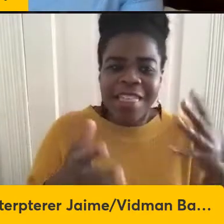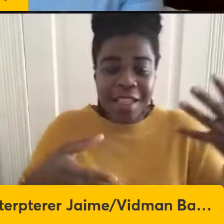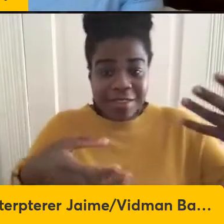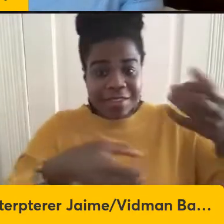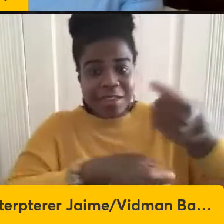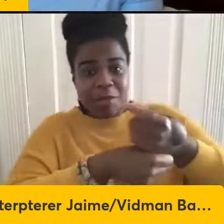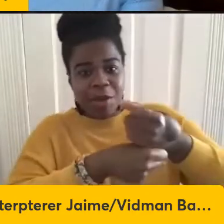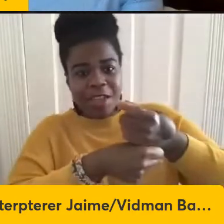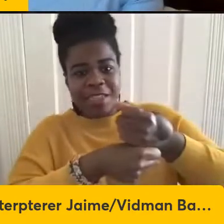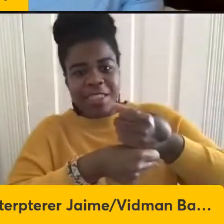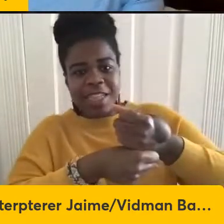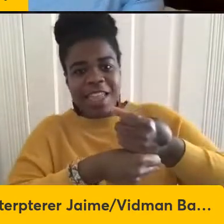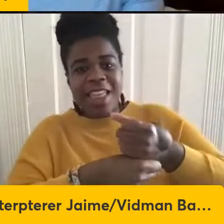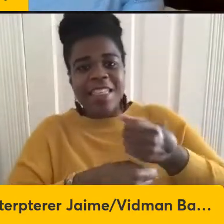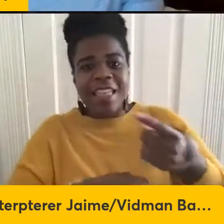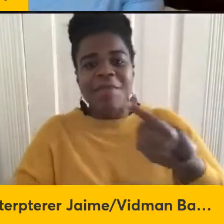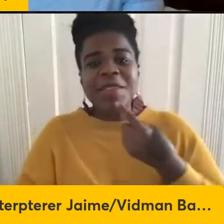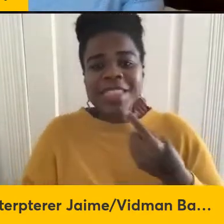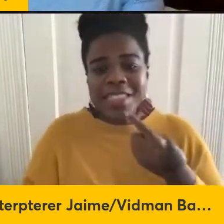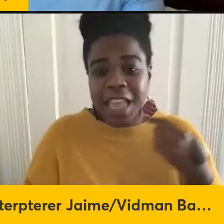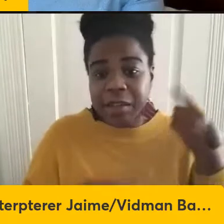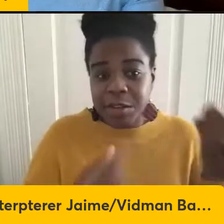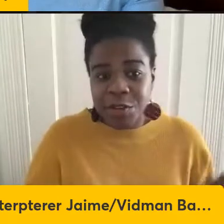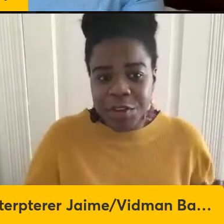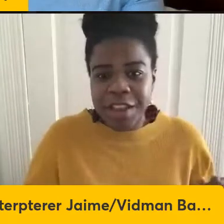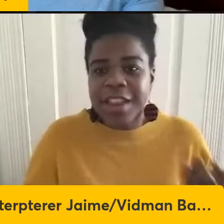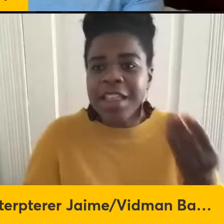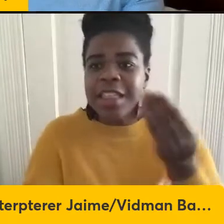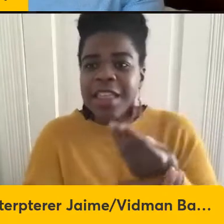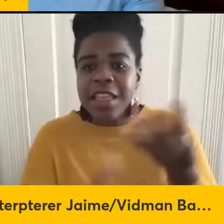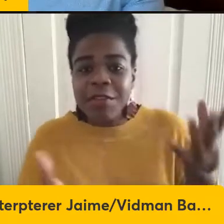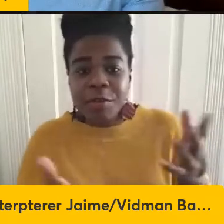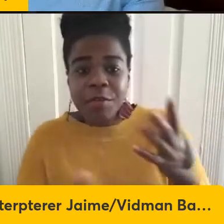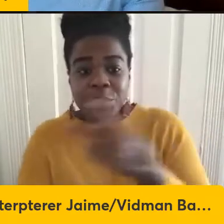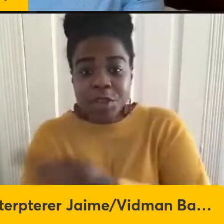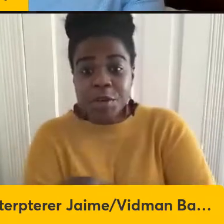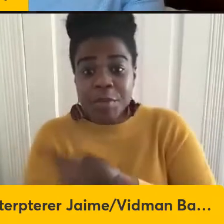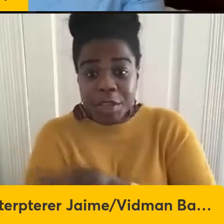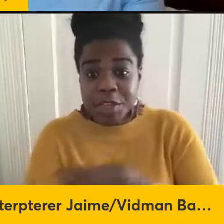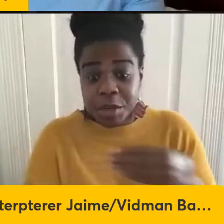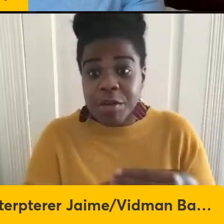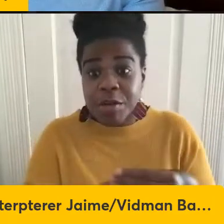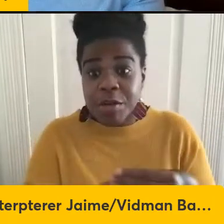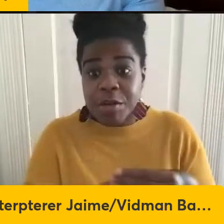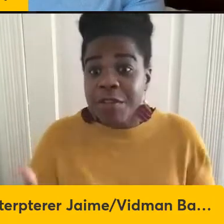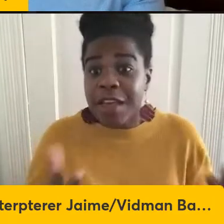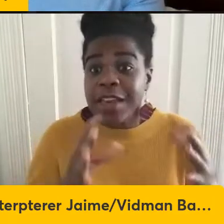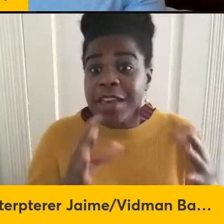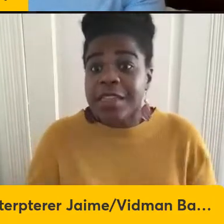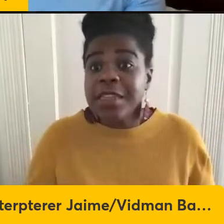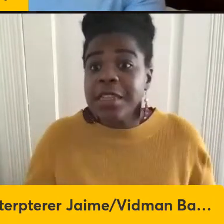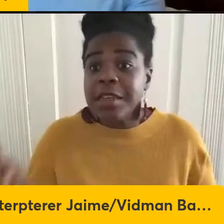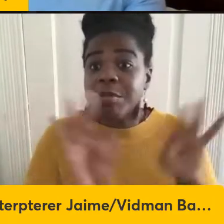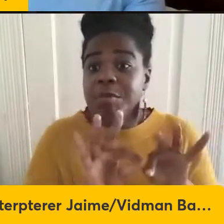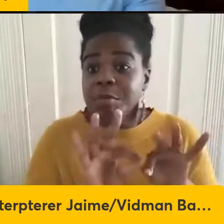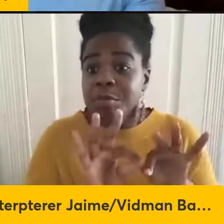basically what everyone has been saying, is that the information that the patient provides is critical to the